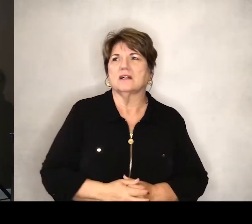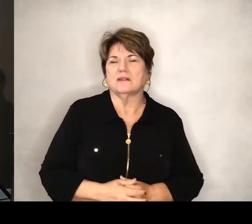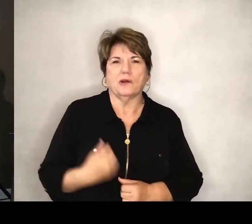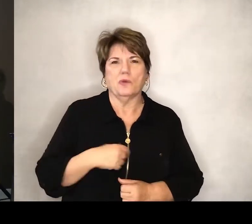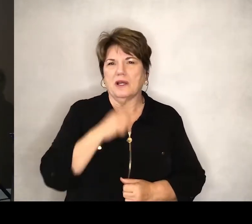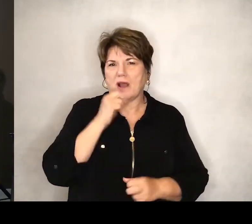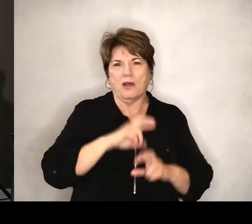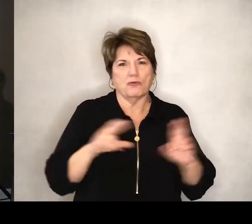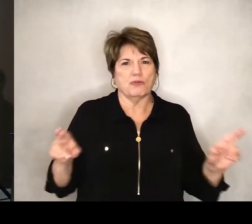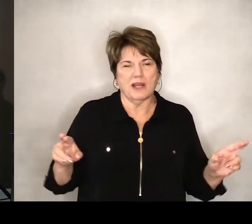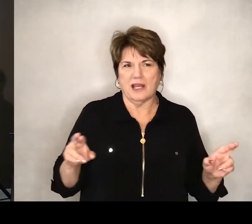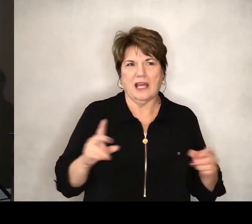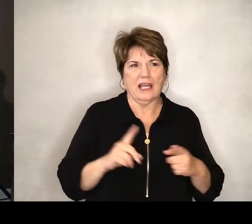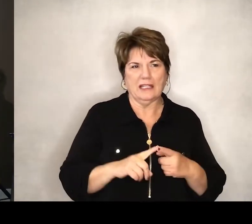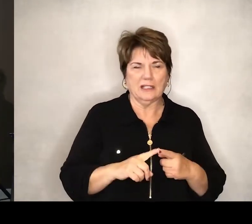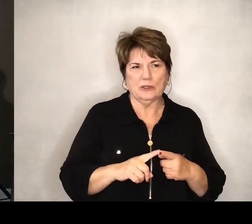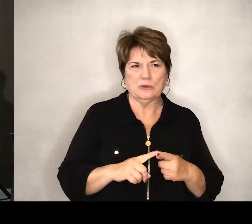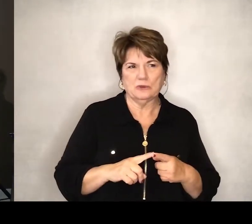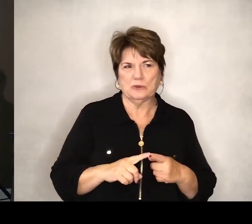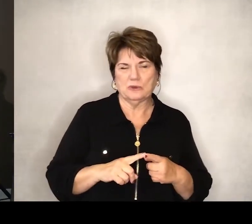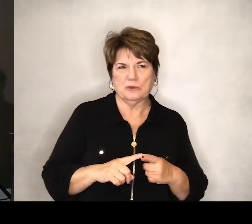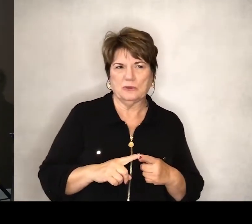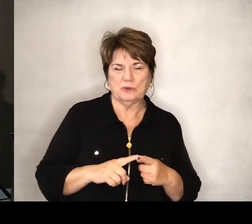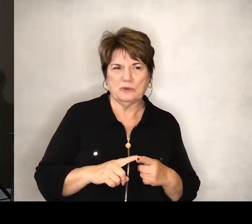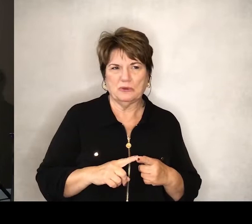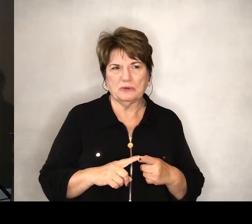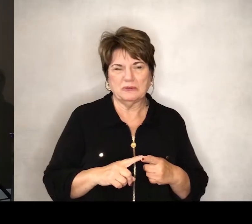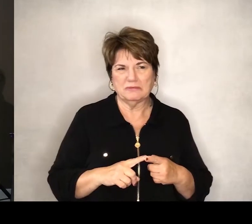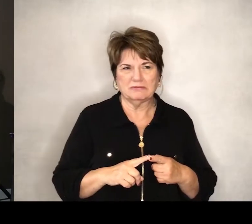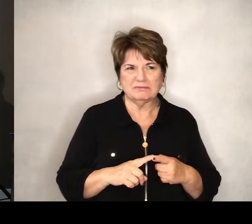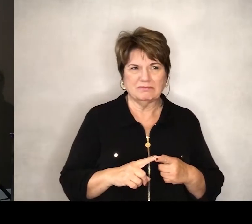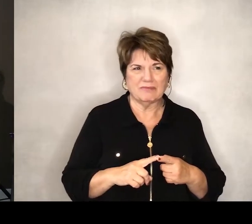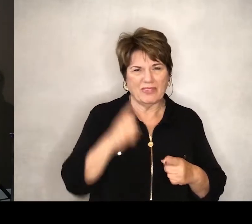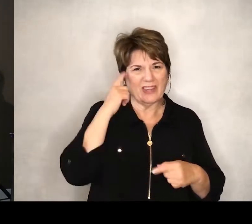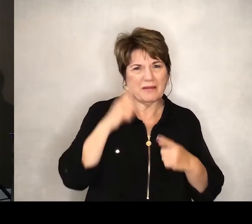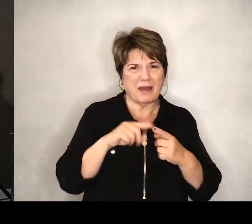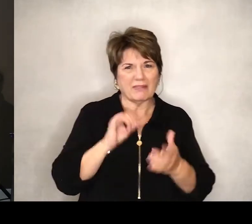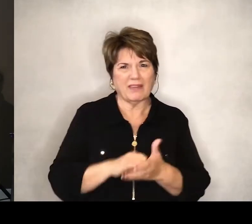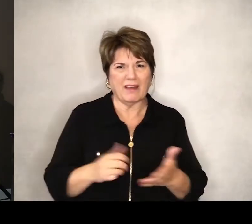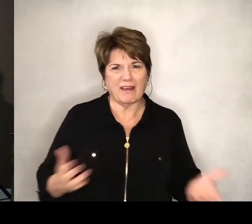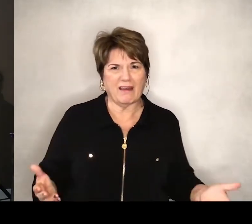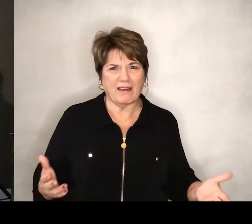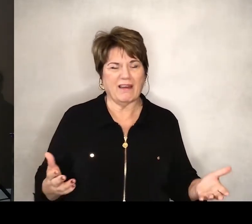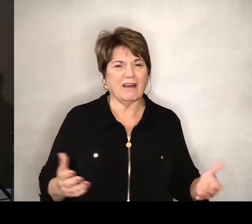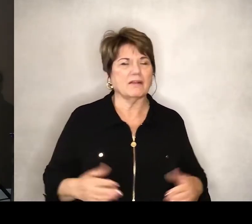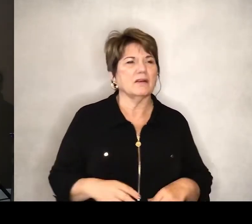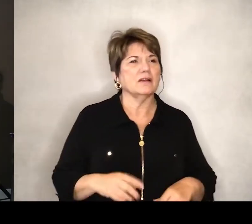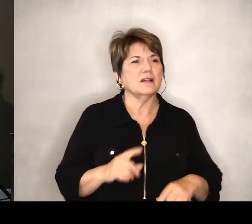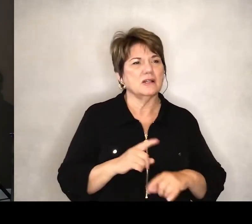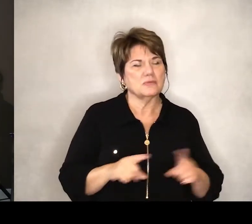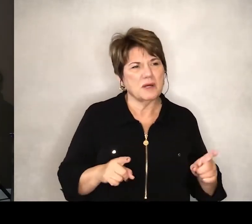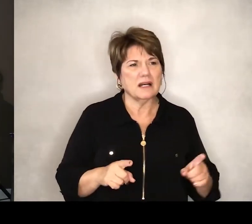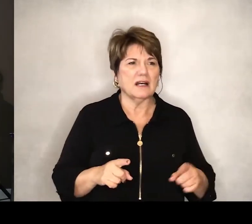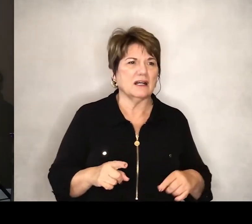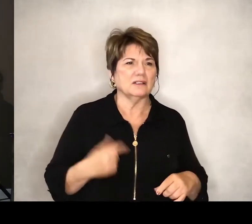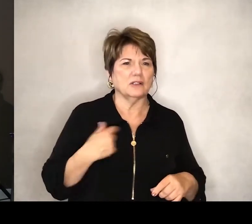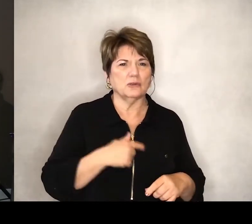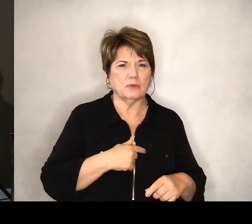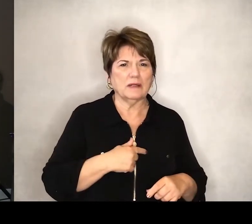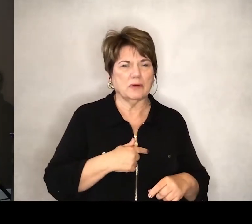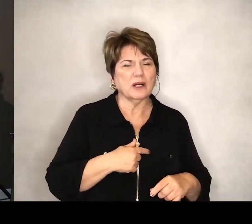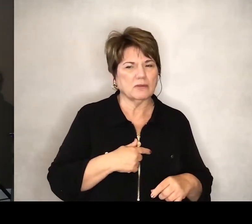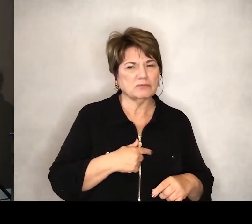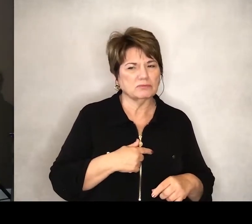to answer. We weren't ready to answer those kinds of questions. And yet, within the context of that uncertainty, we were kind of forced to move